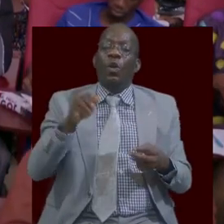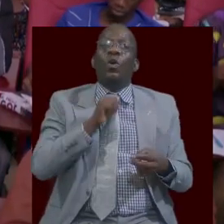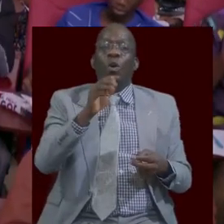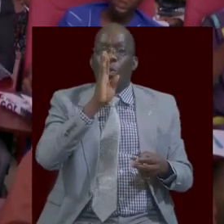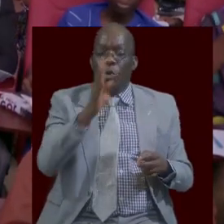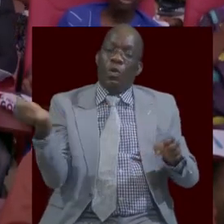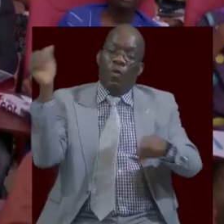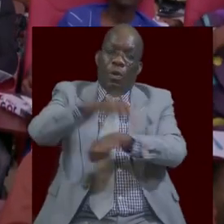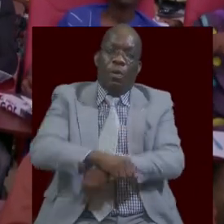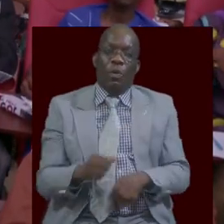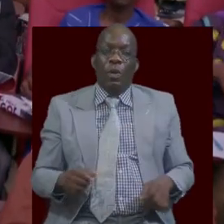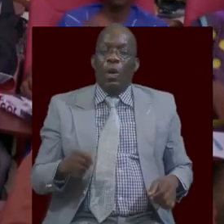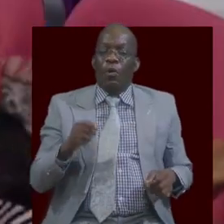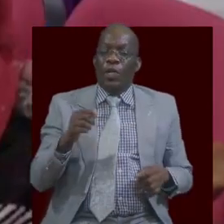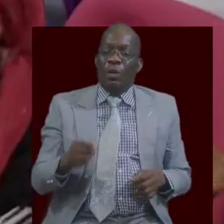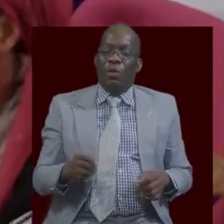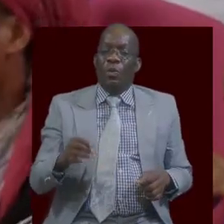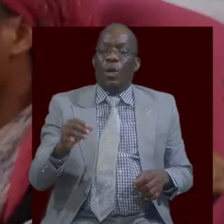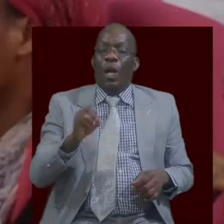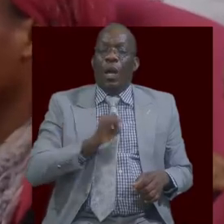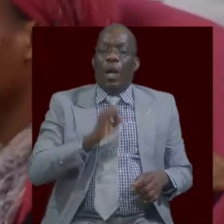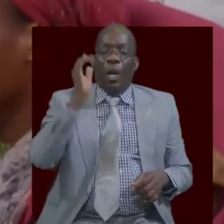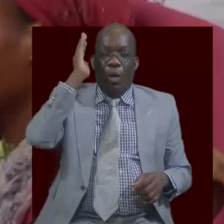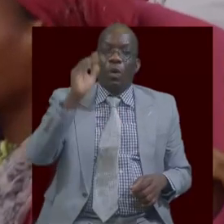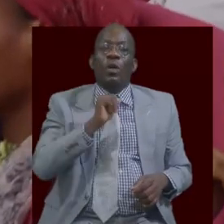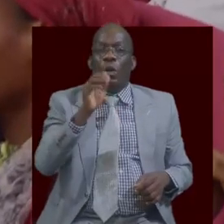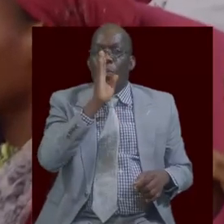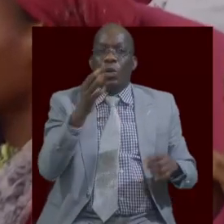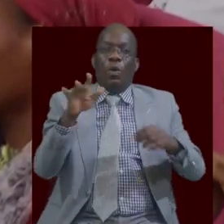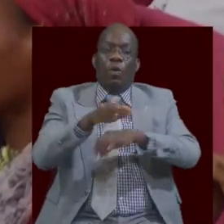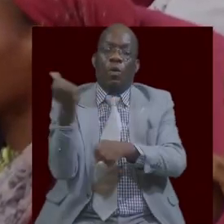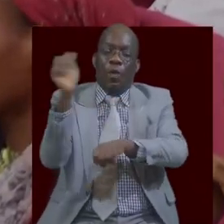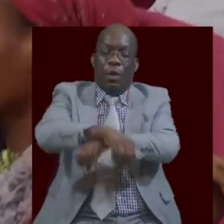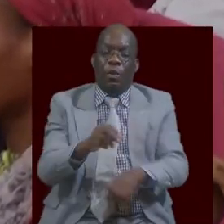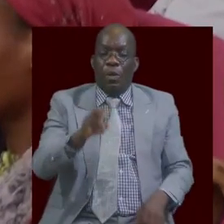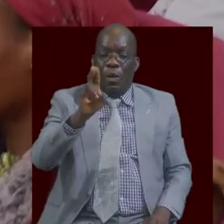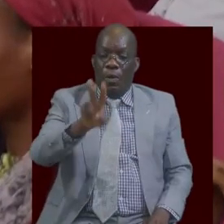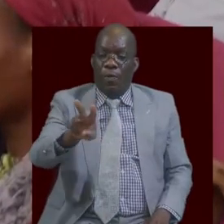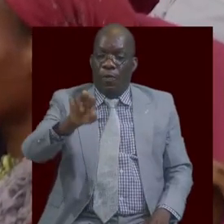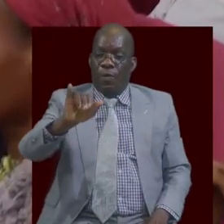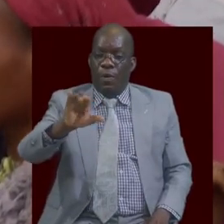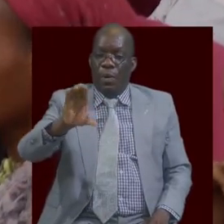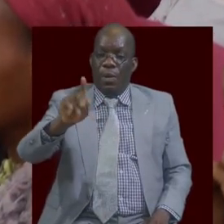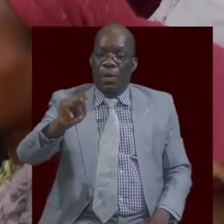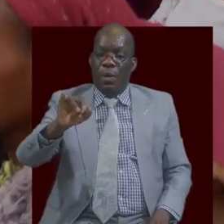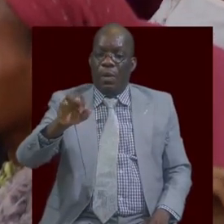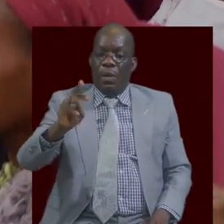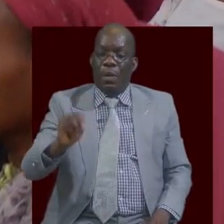I will not be a victim. You will not be a